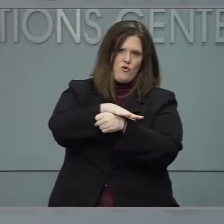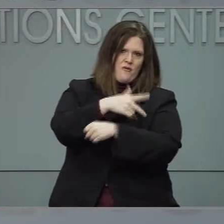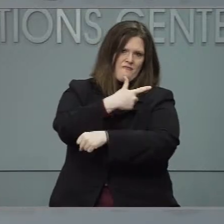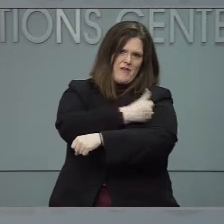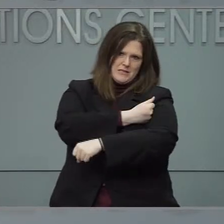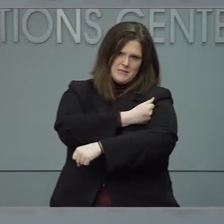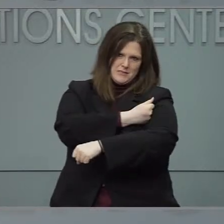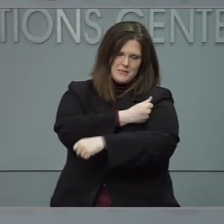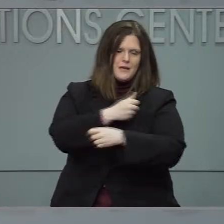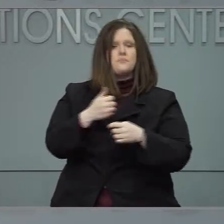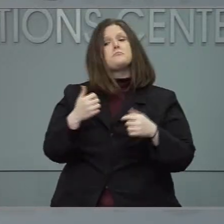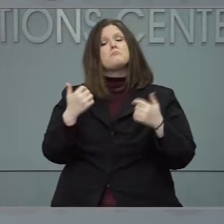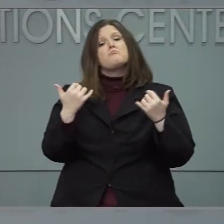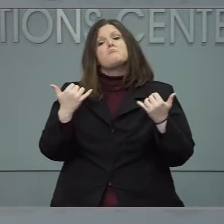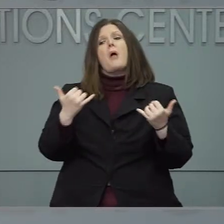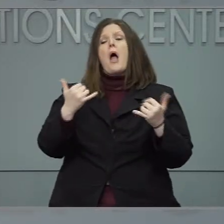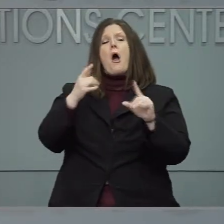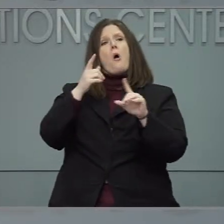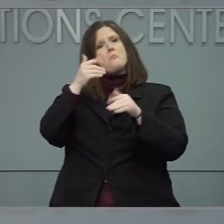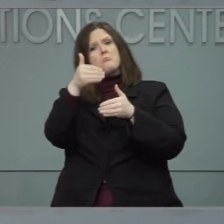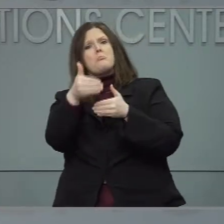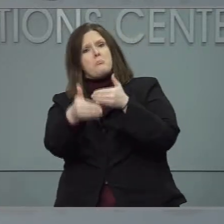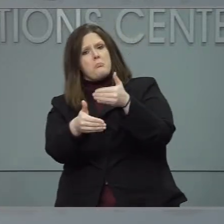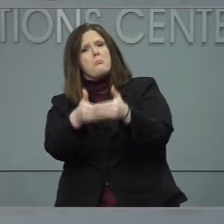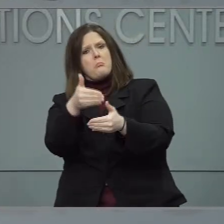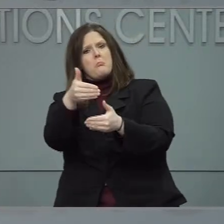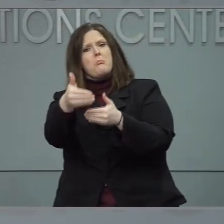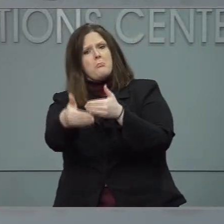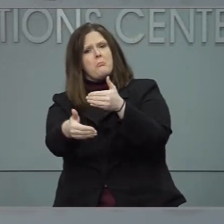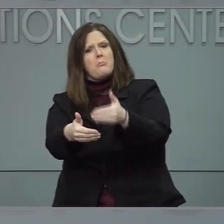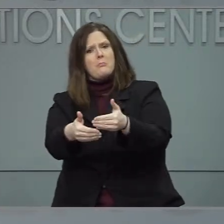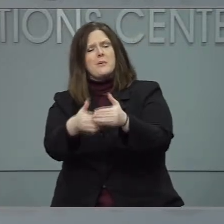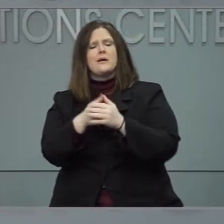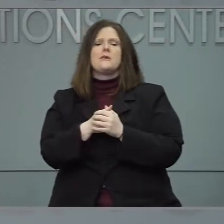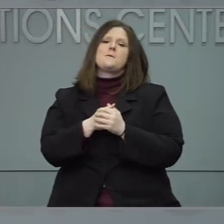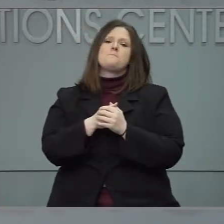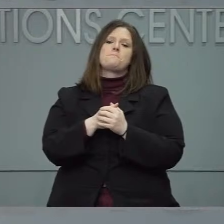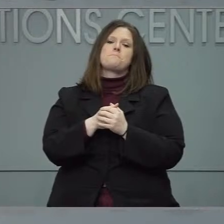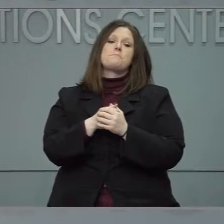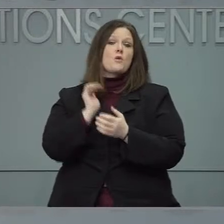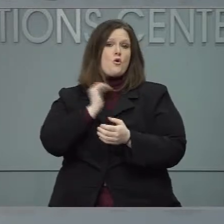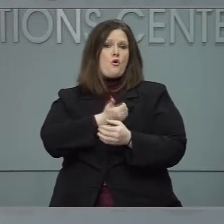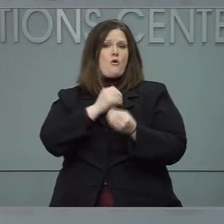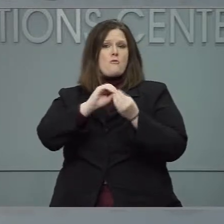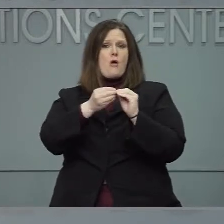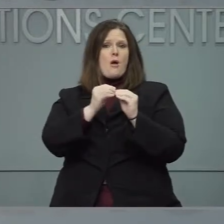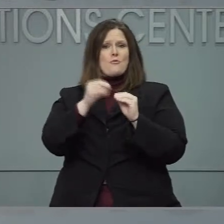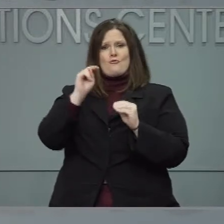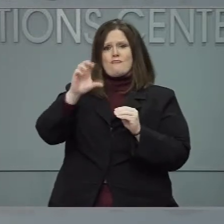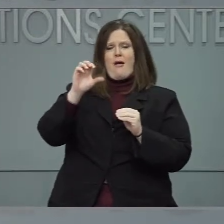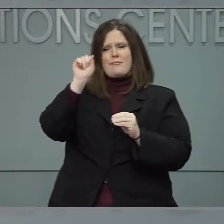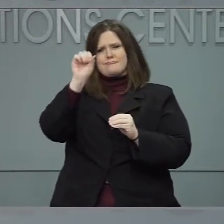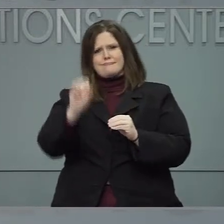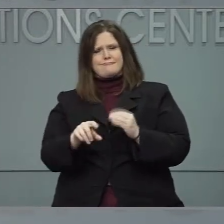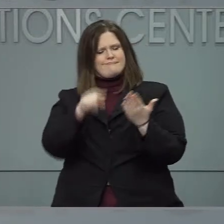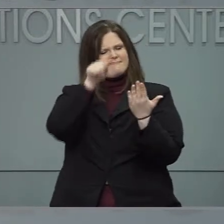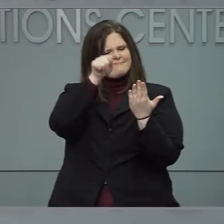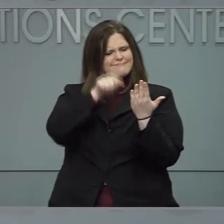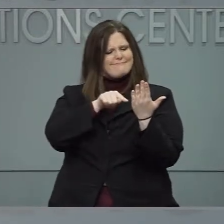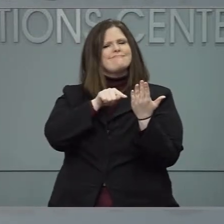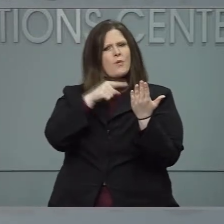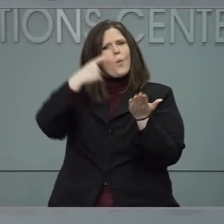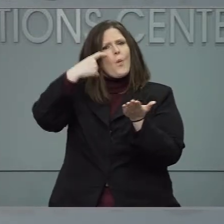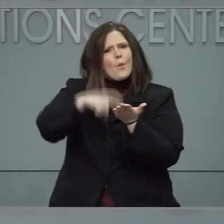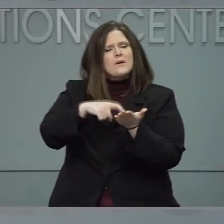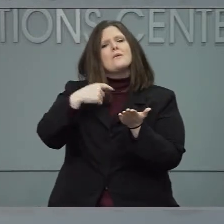think when you look at North Carolina's numbers, and I think we've saved lives by the actions that we have taken,